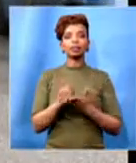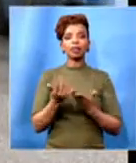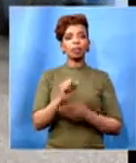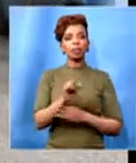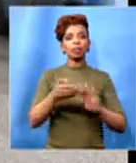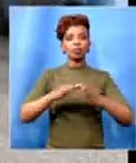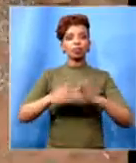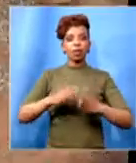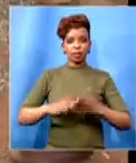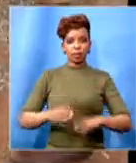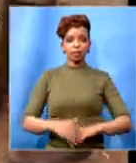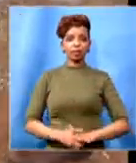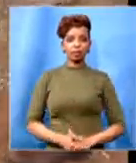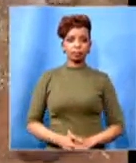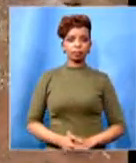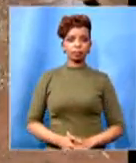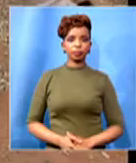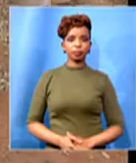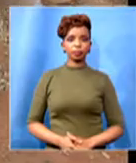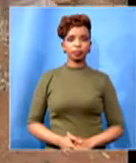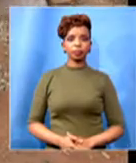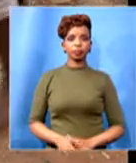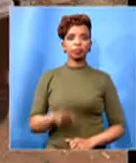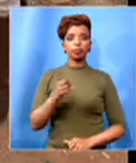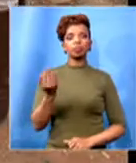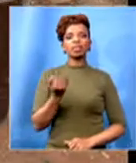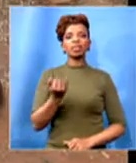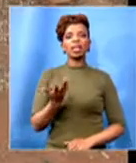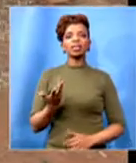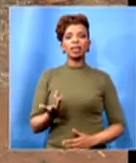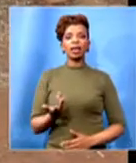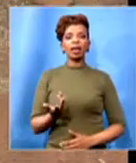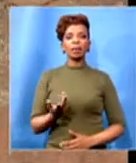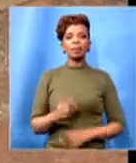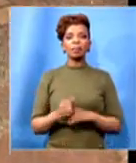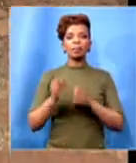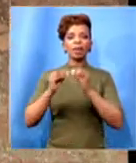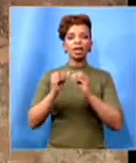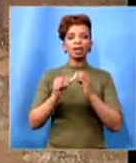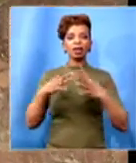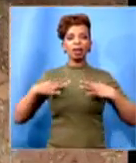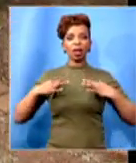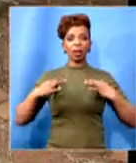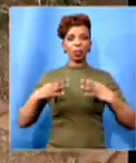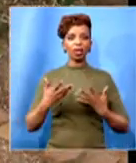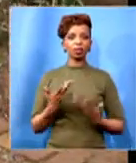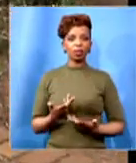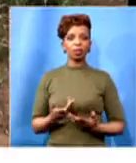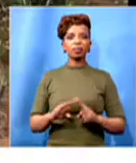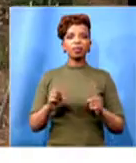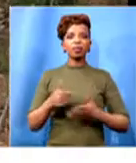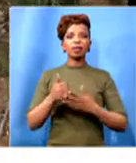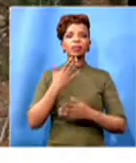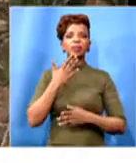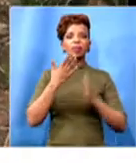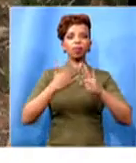So CMT is cut, measure and trim. So it's like a factory production of clothing and masks and stuff, but done within the community. So